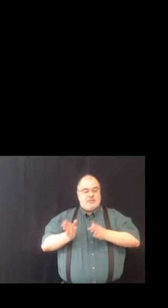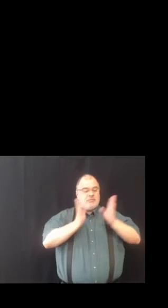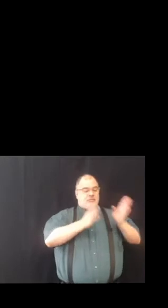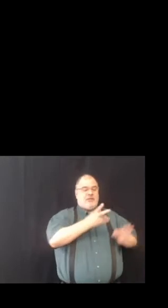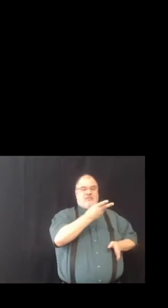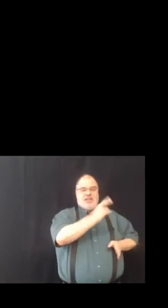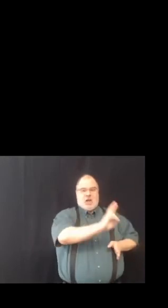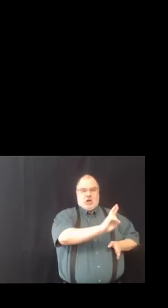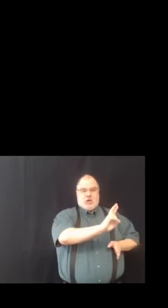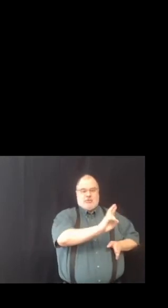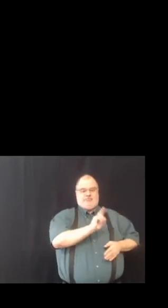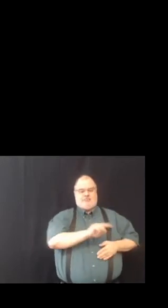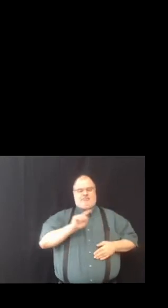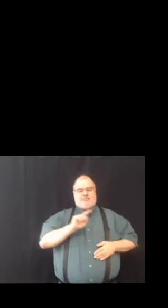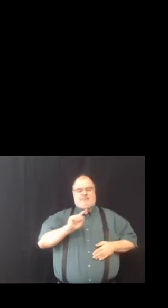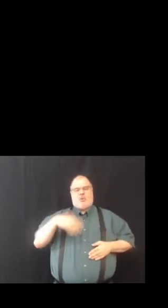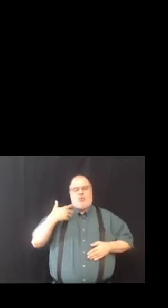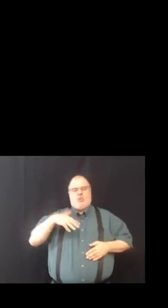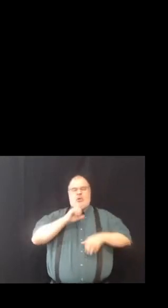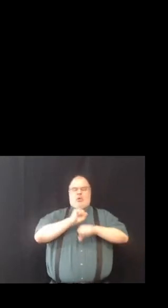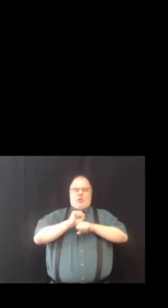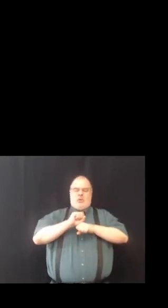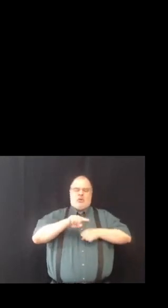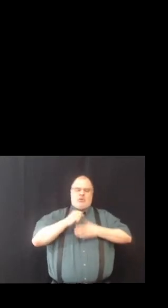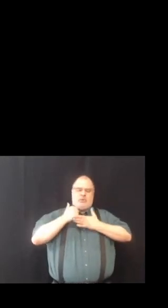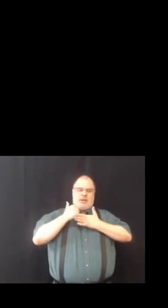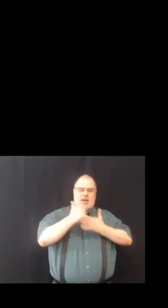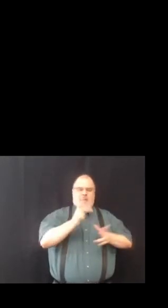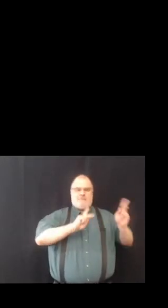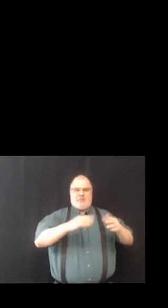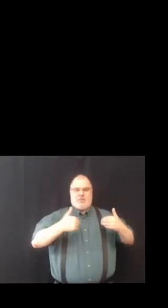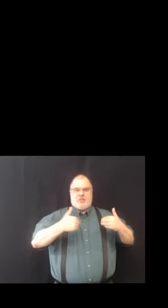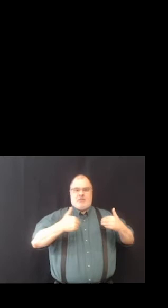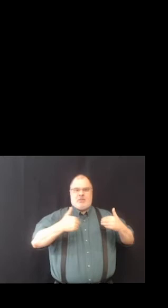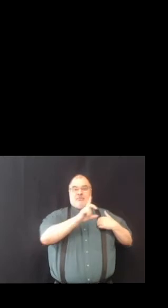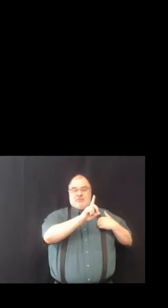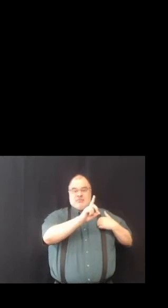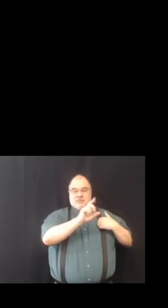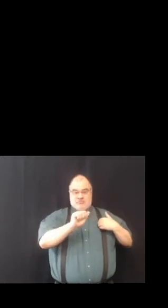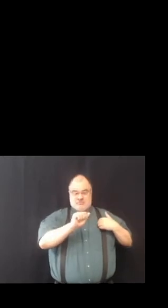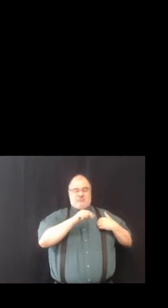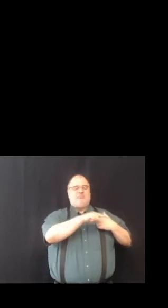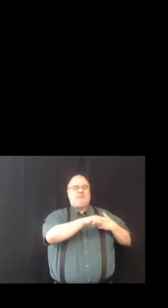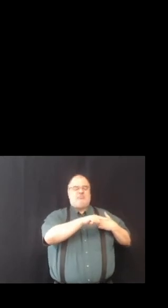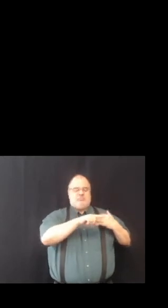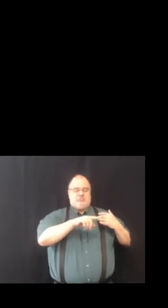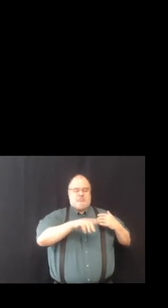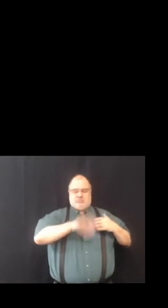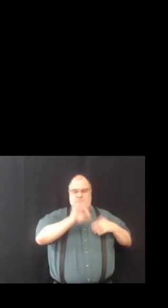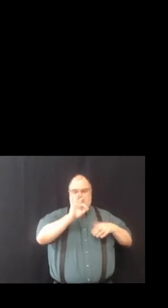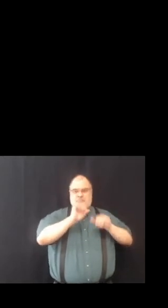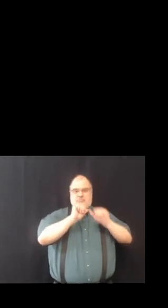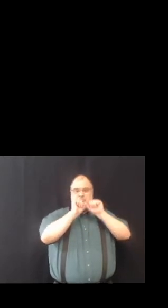do just phenomenal things to provide employment opportunities for people with unique abilities. So